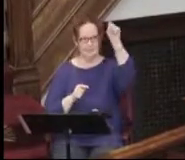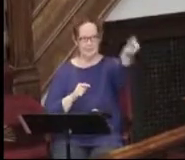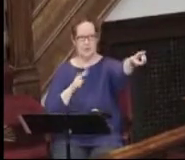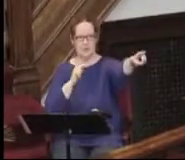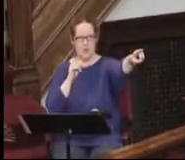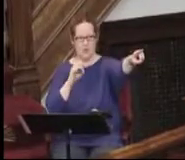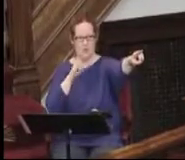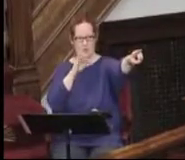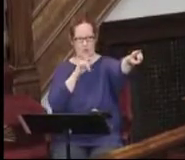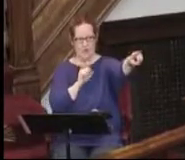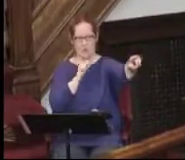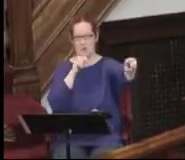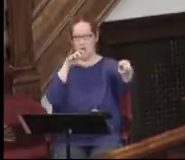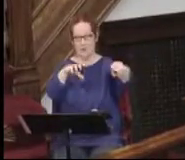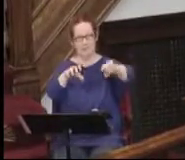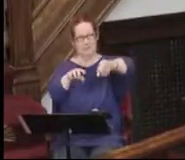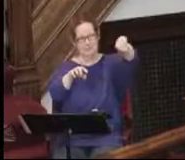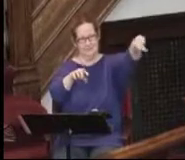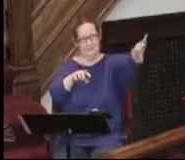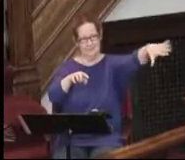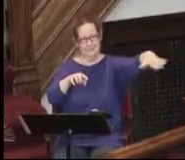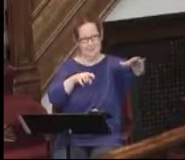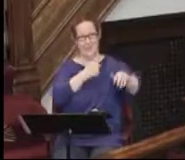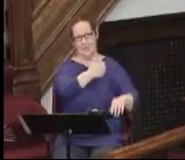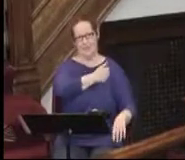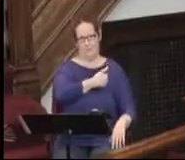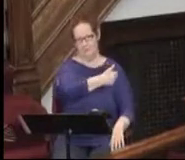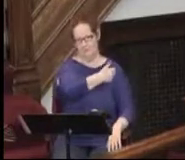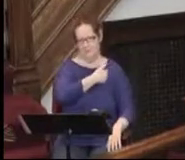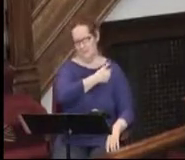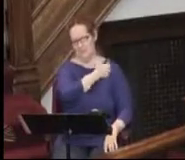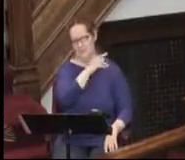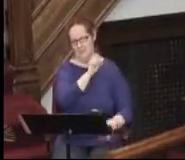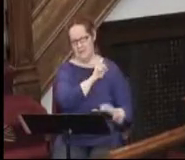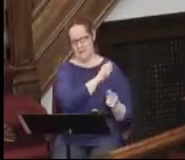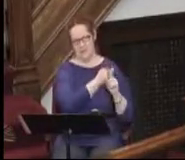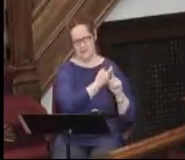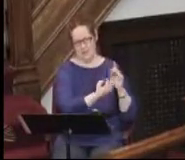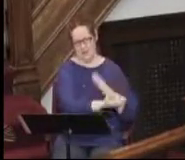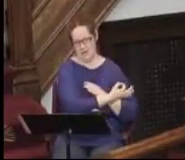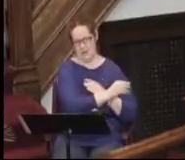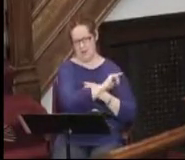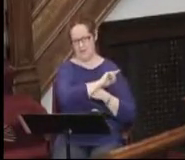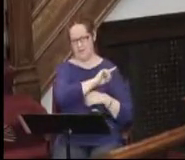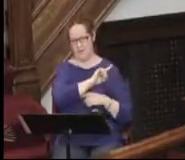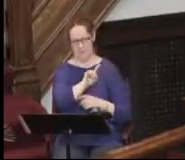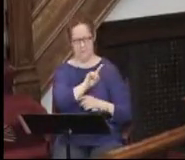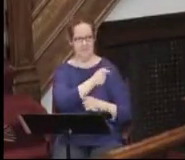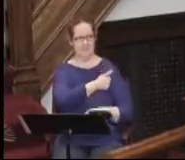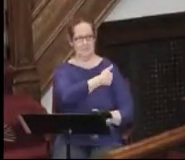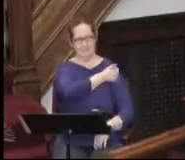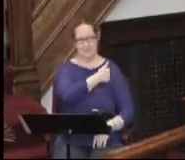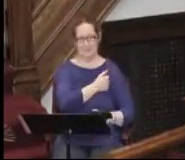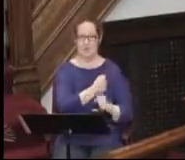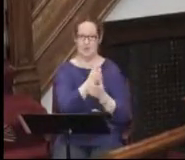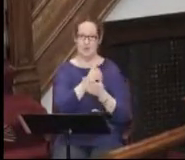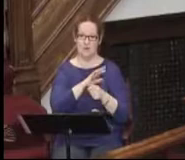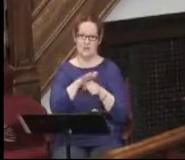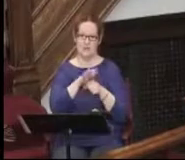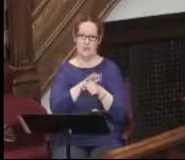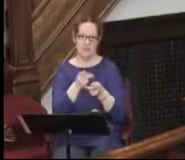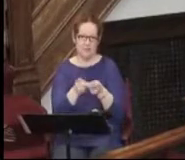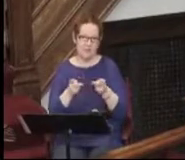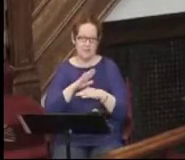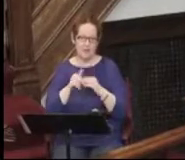from the grocery store. We are going to be having a shuttle that will run from 9 until 1 p.m. so that we can make sure that there is space for all of the